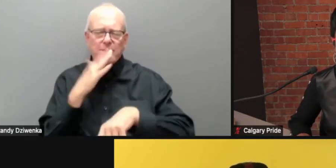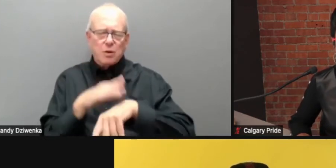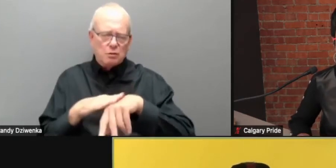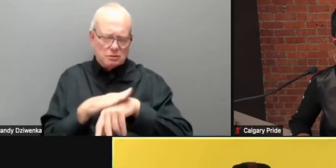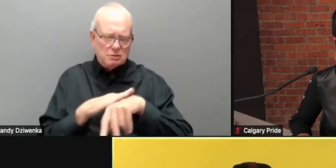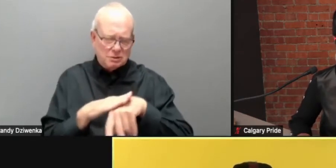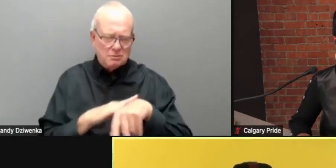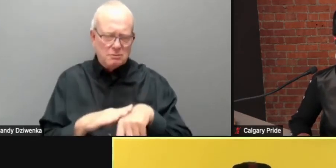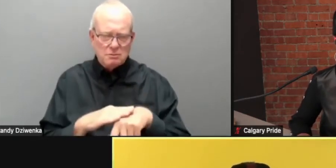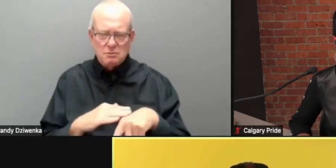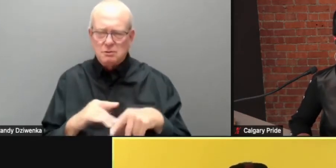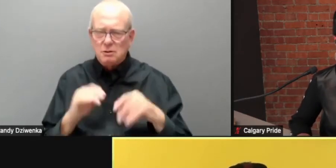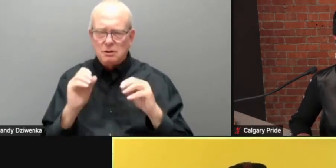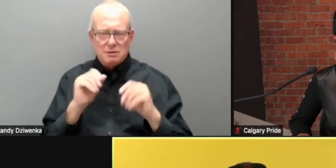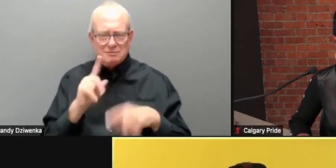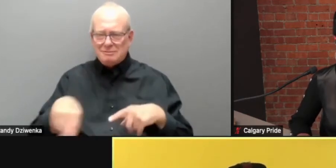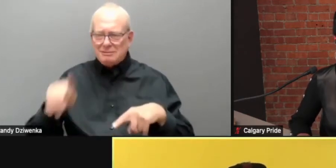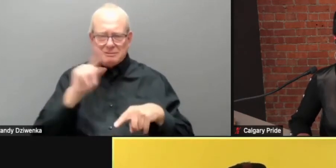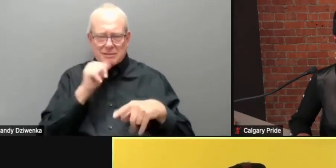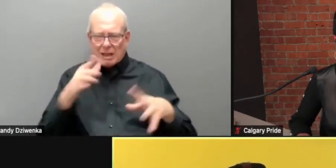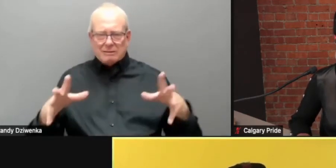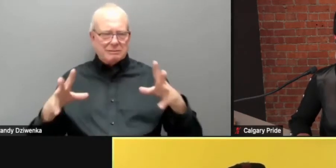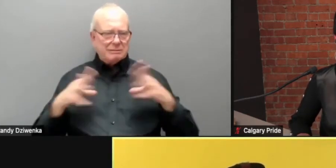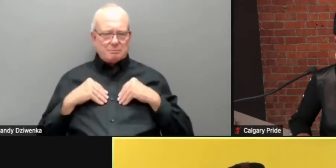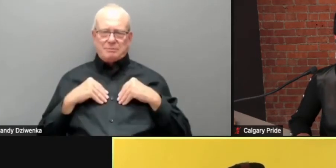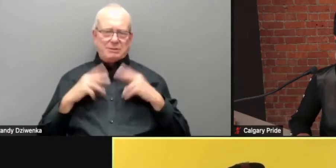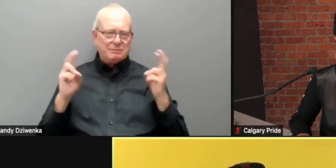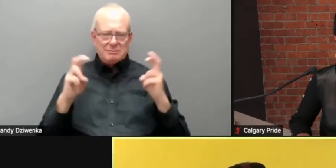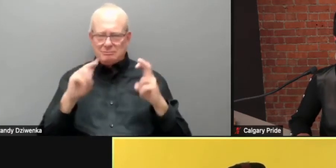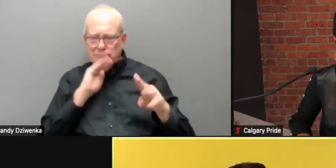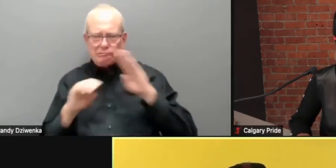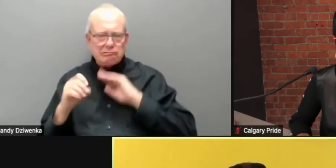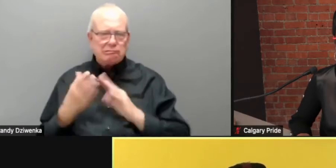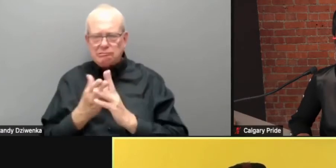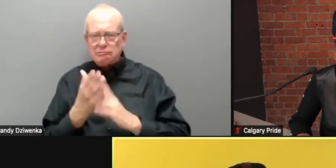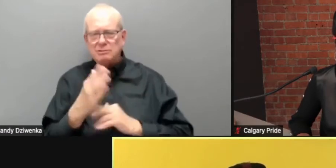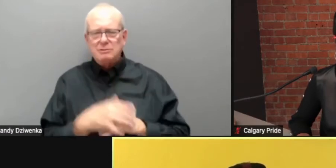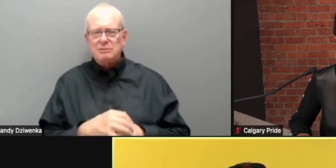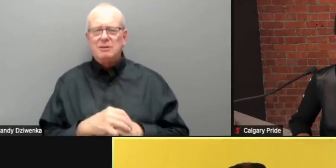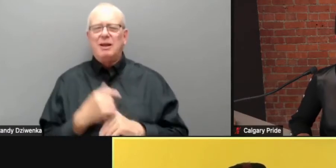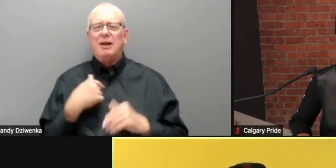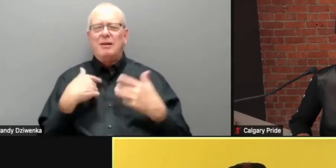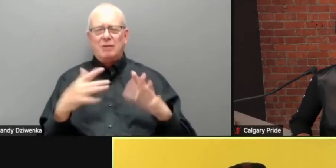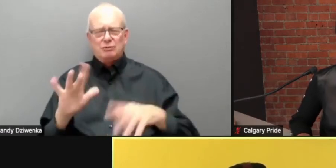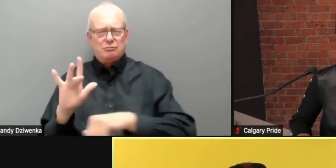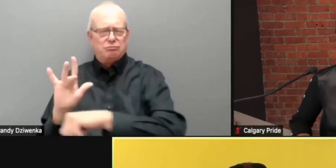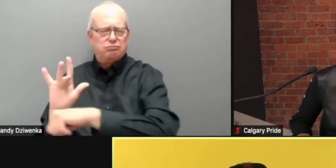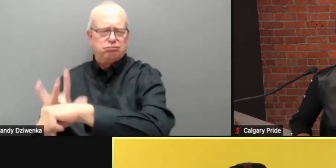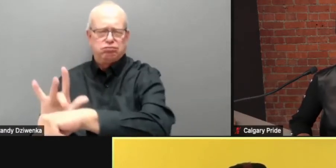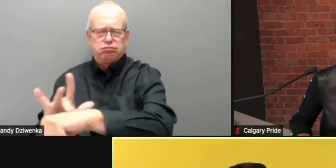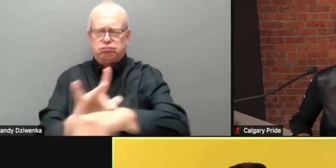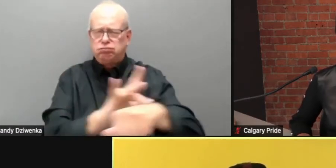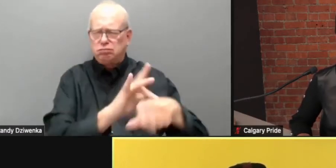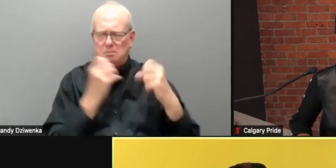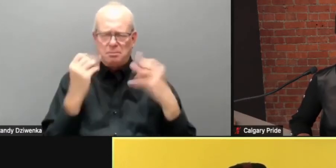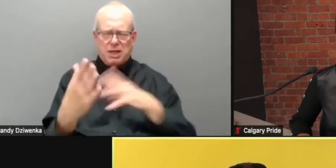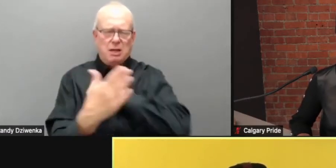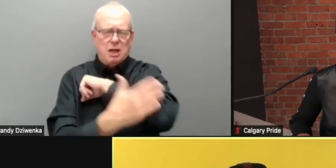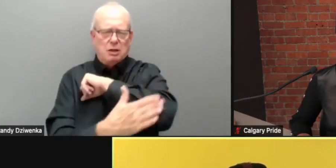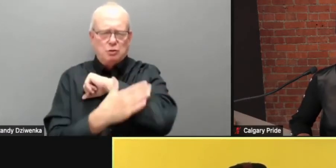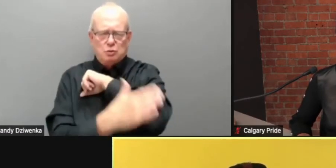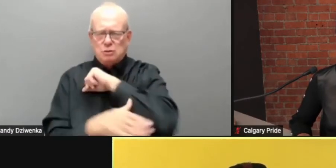Yeah, I've traveled the world. I've visited so many countries. I've been part of several prides, and I've